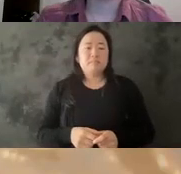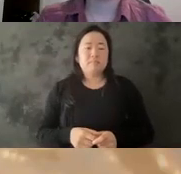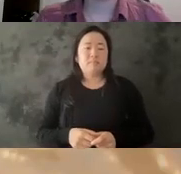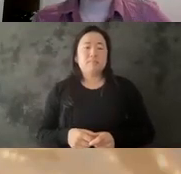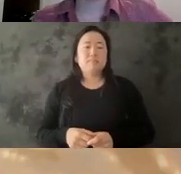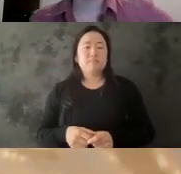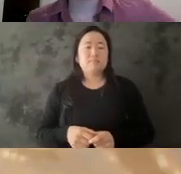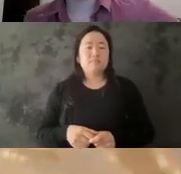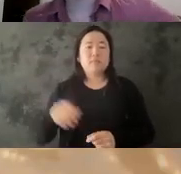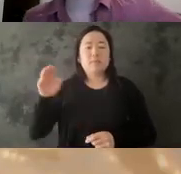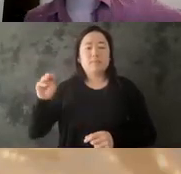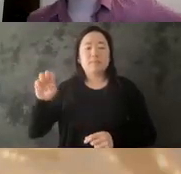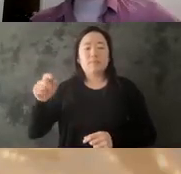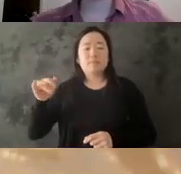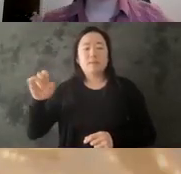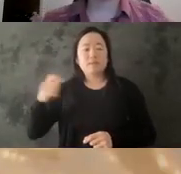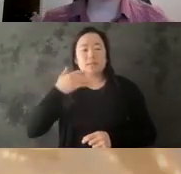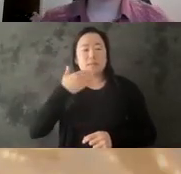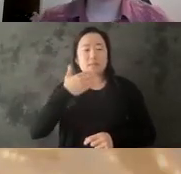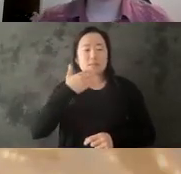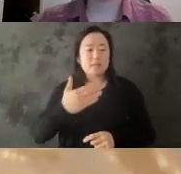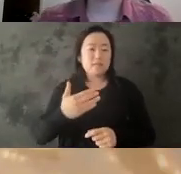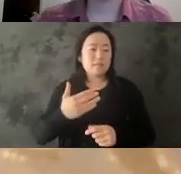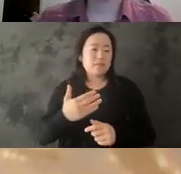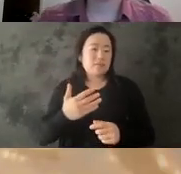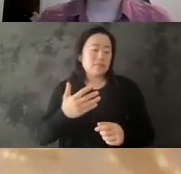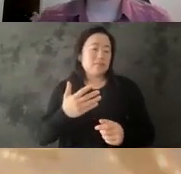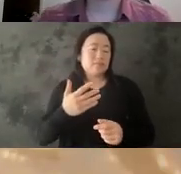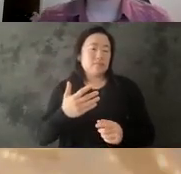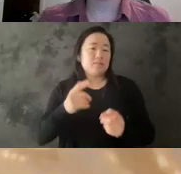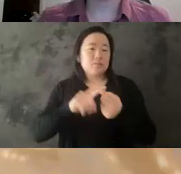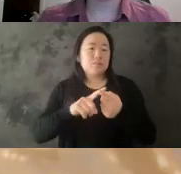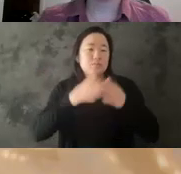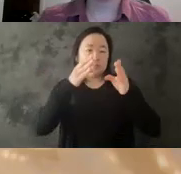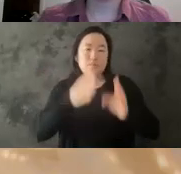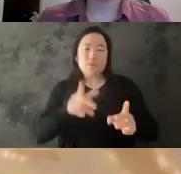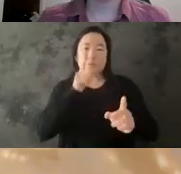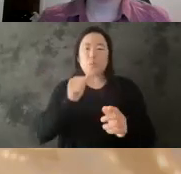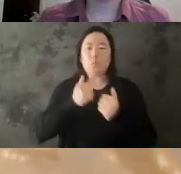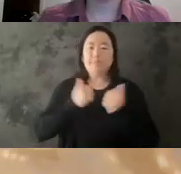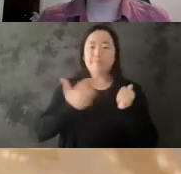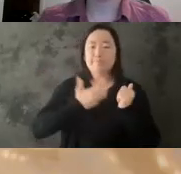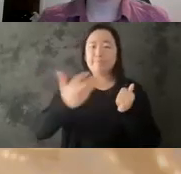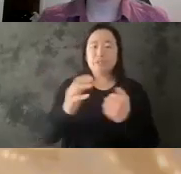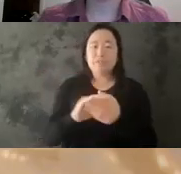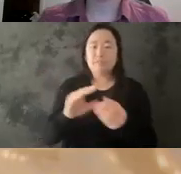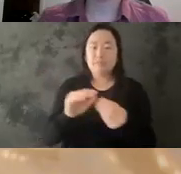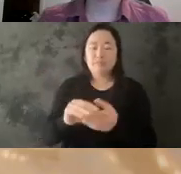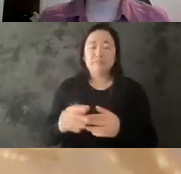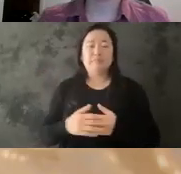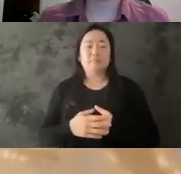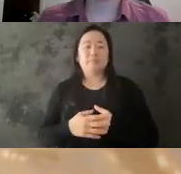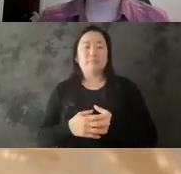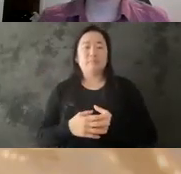gratitude and condolences for having that experience. And I think that really highlights